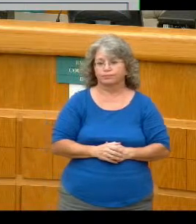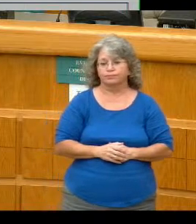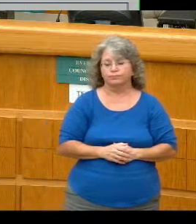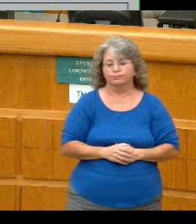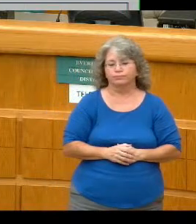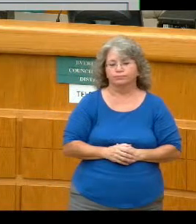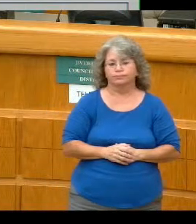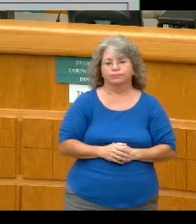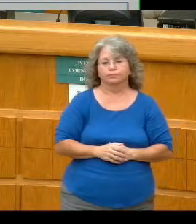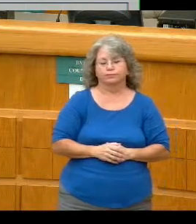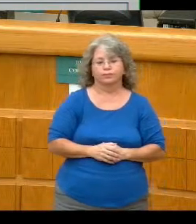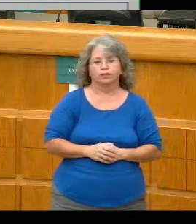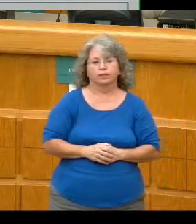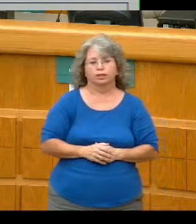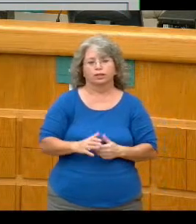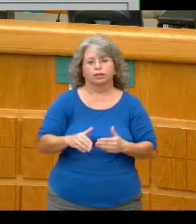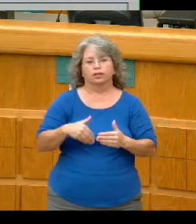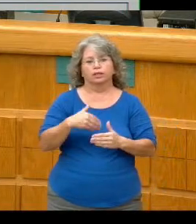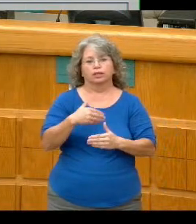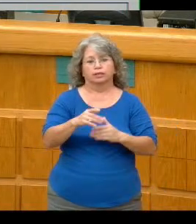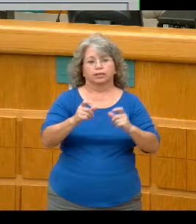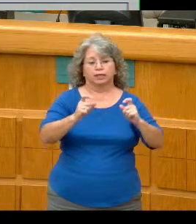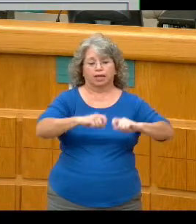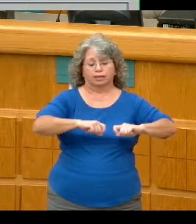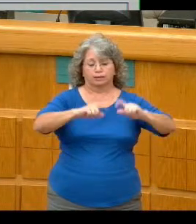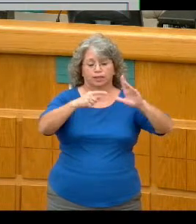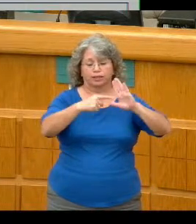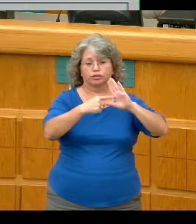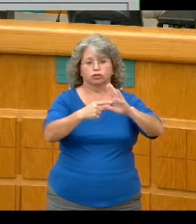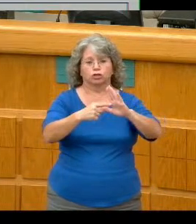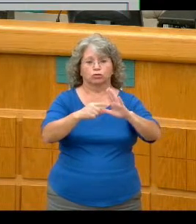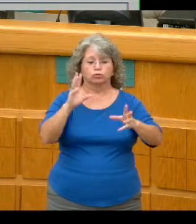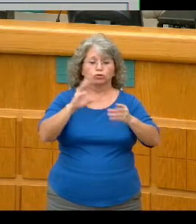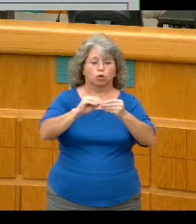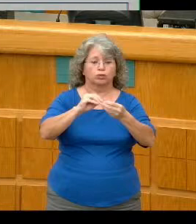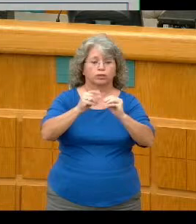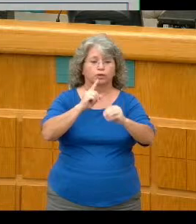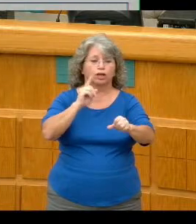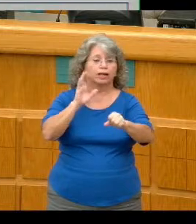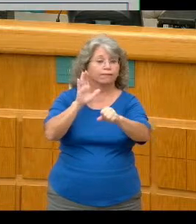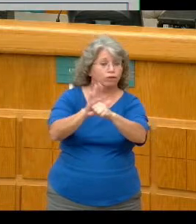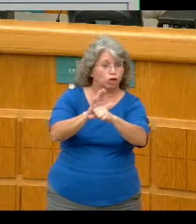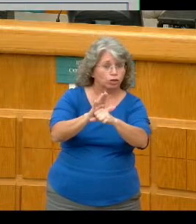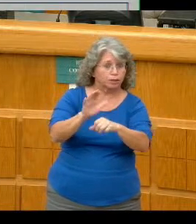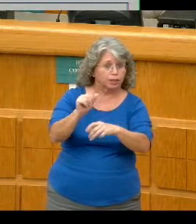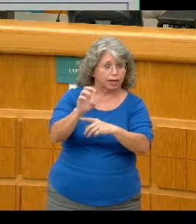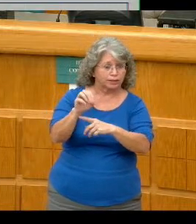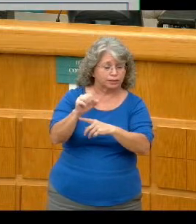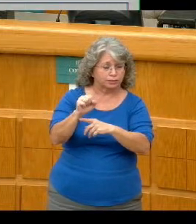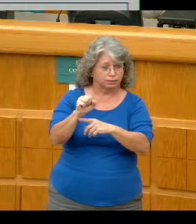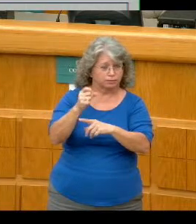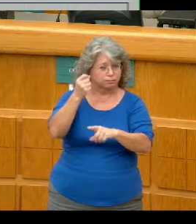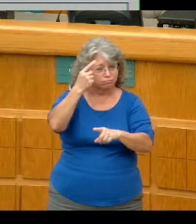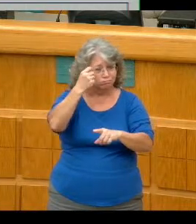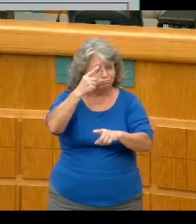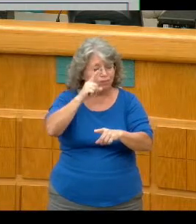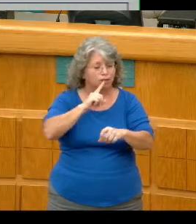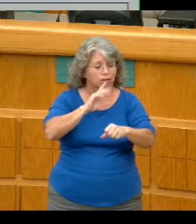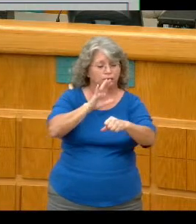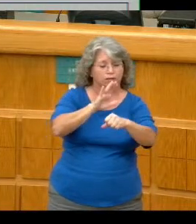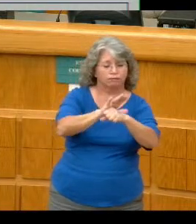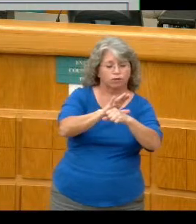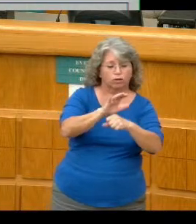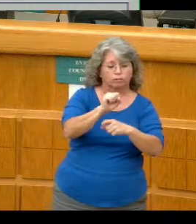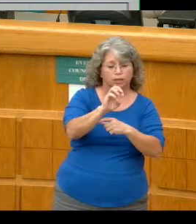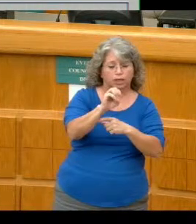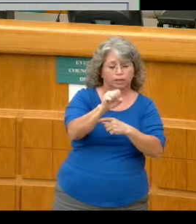The next slide shows the total number of confirmed cases. And I want to make sure everybody understands that confirmed